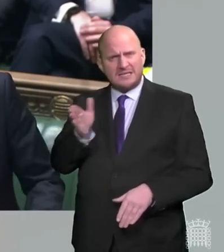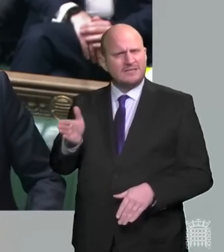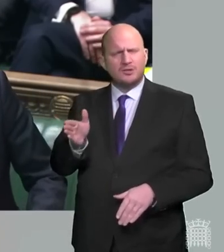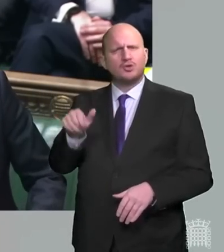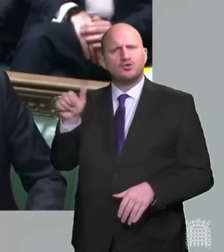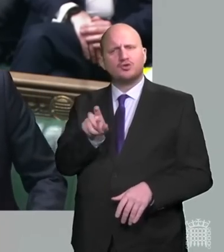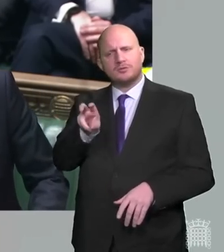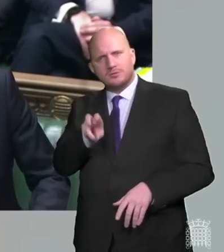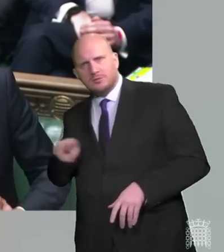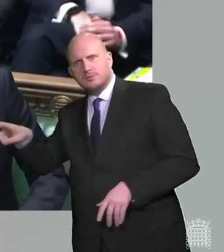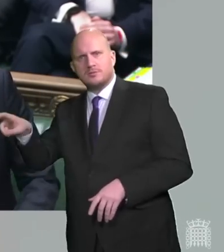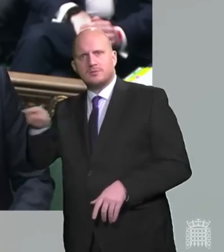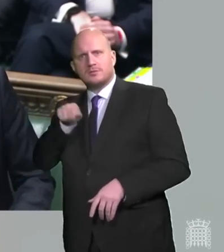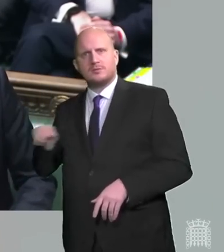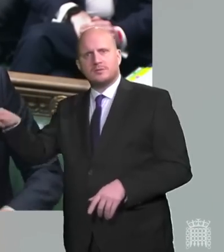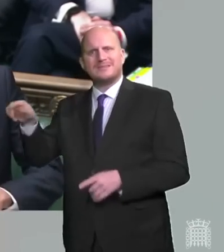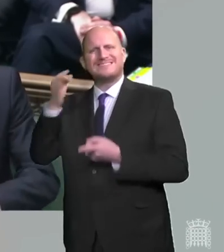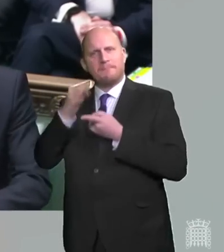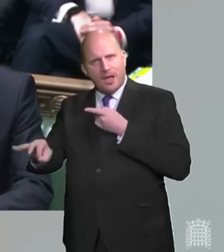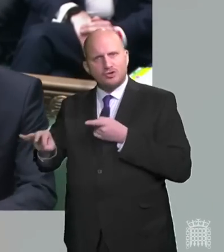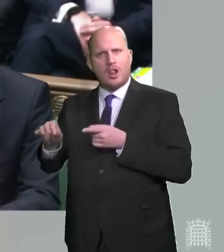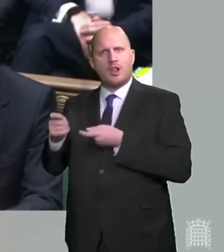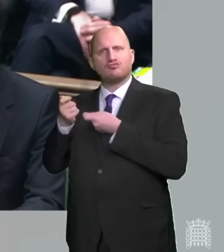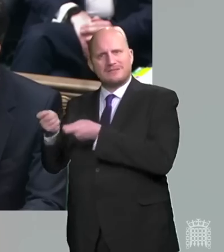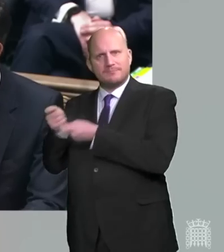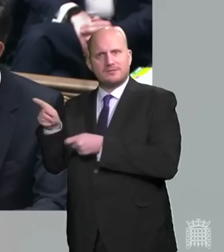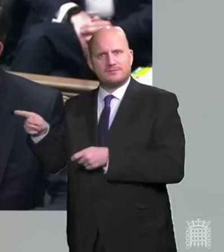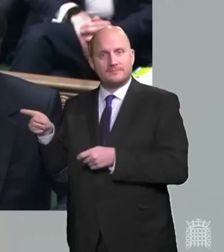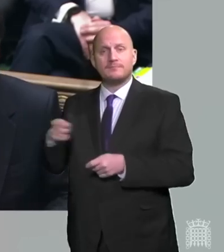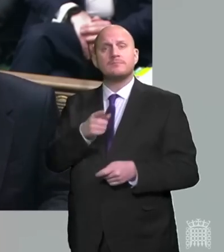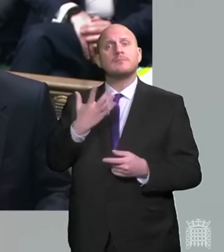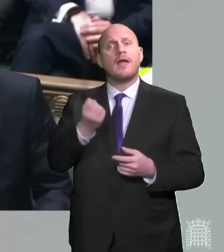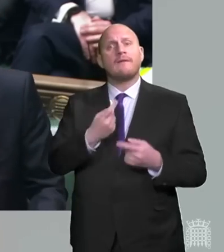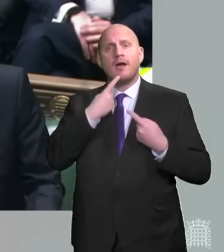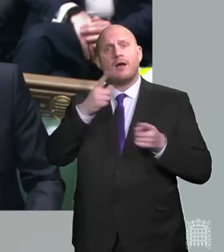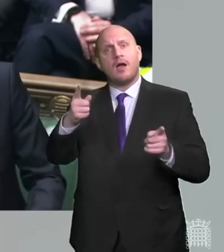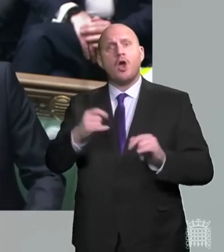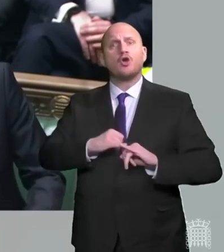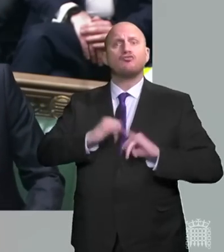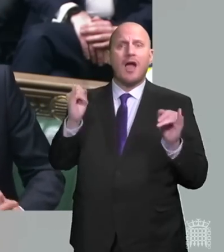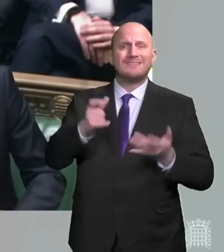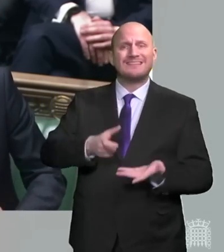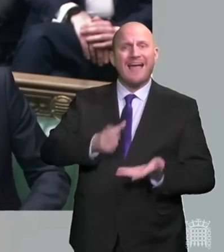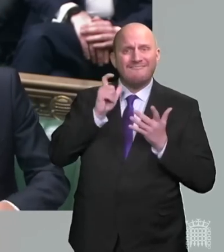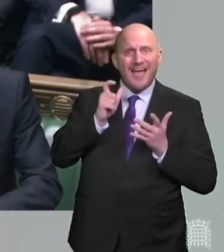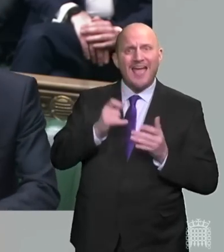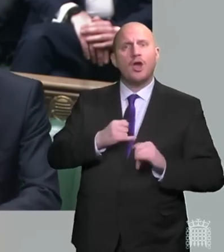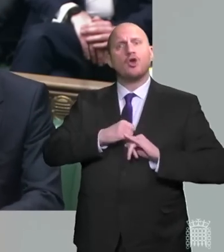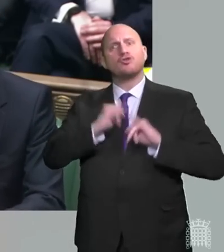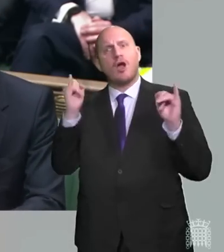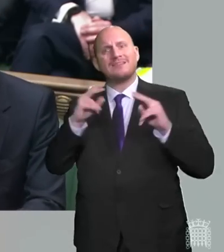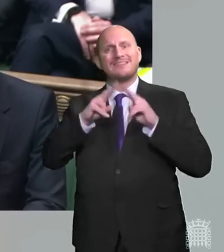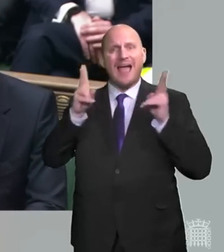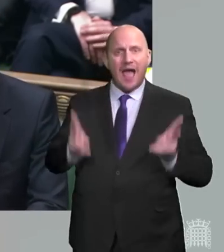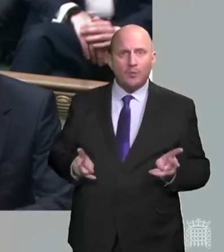specialist treatment elsewhere. This week's announcement is in mental health ambulances, crisis cafes, crisis houses, and mental health